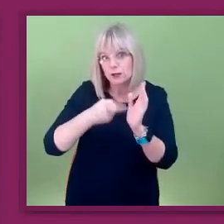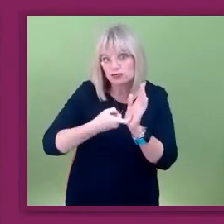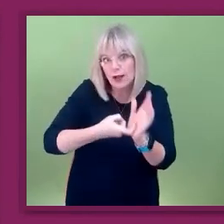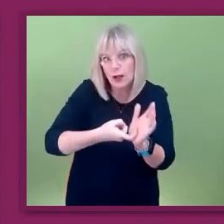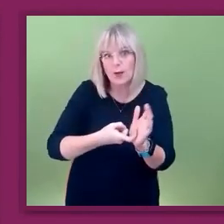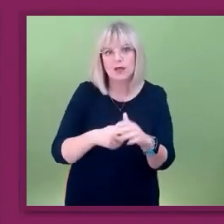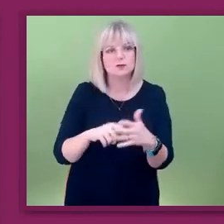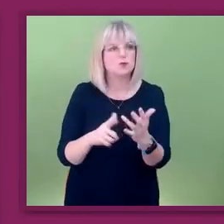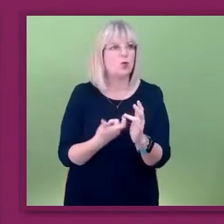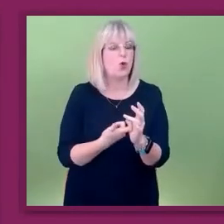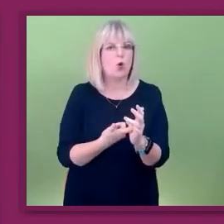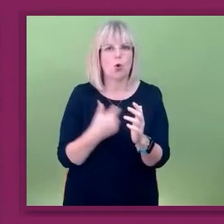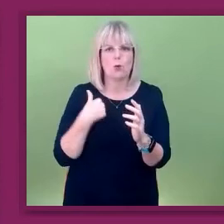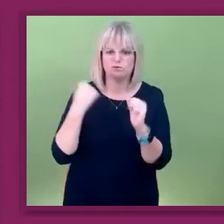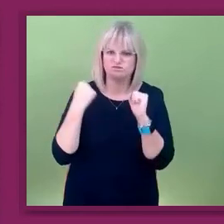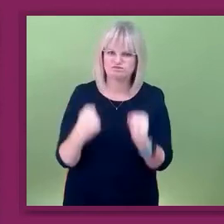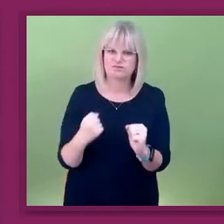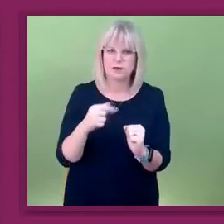organisations implement?